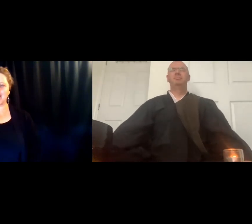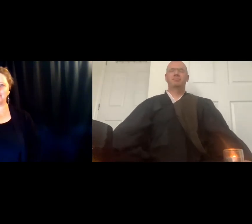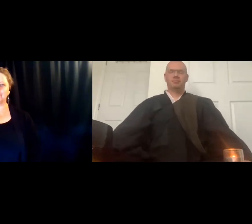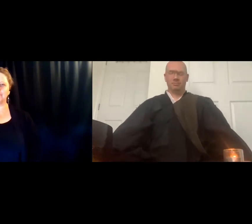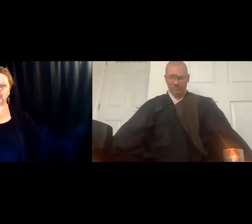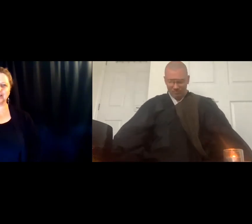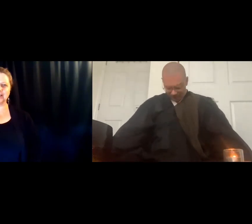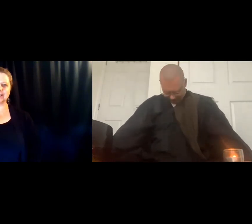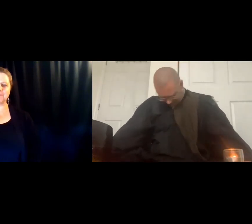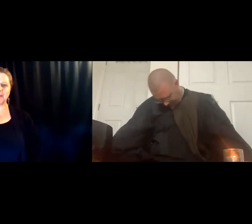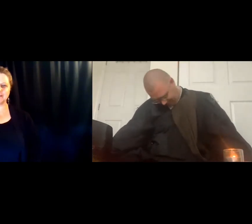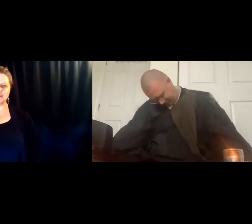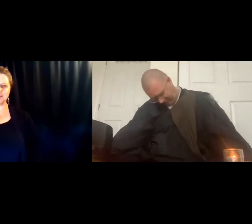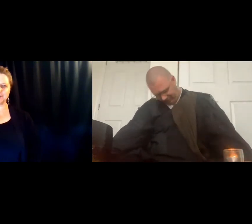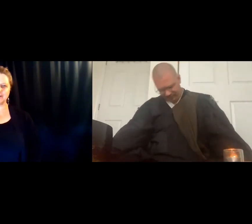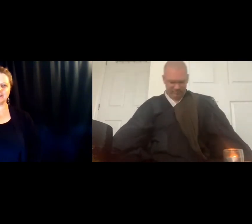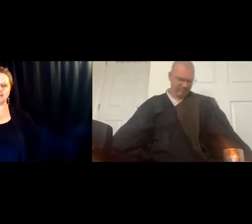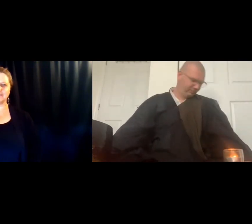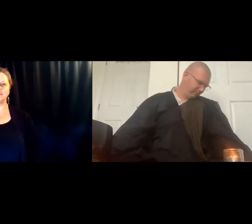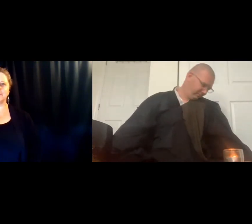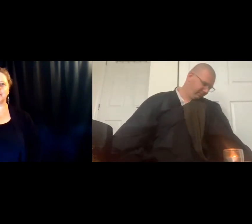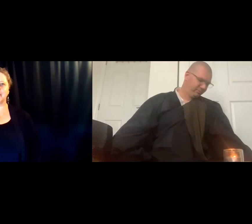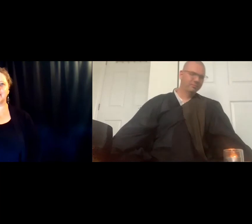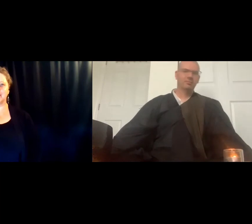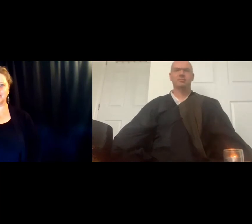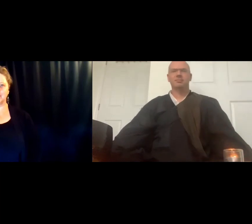Feel how you feel in the space that you're in.